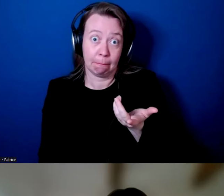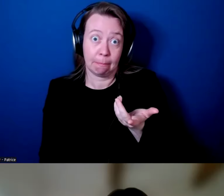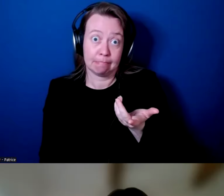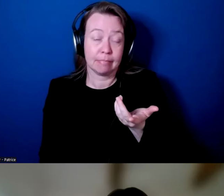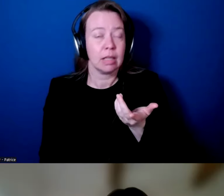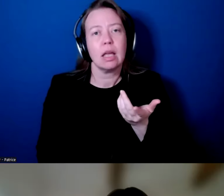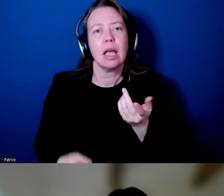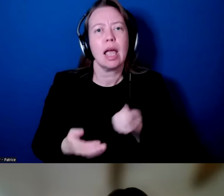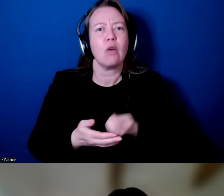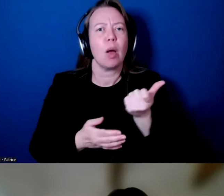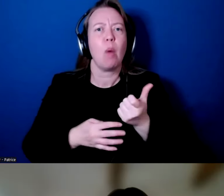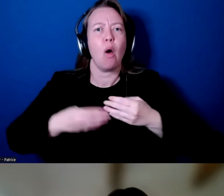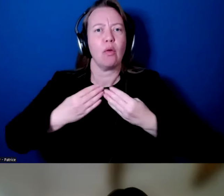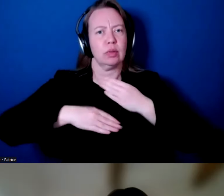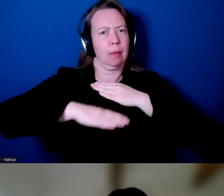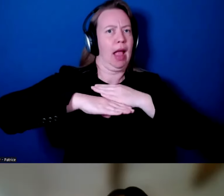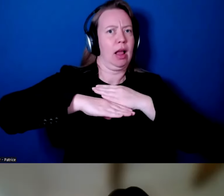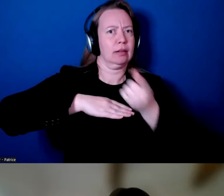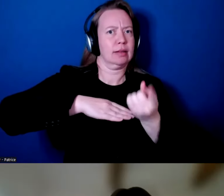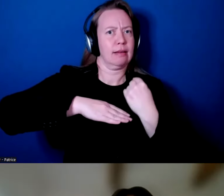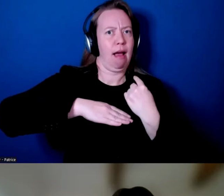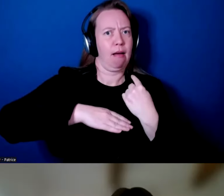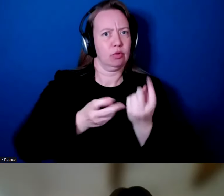it removes a lot of barriers to being at the table.